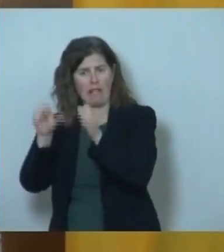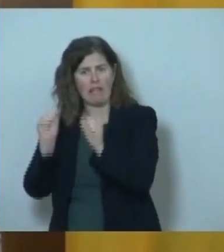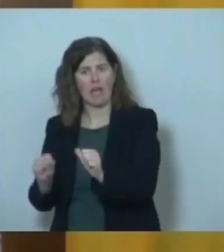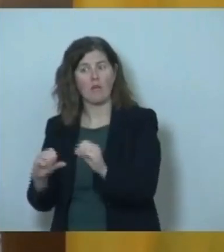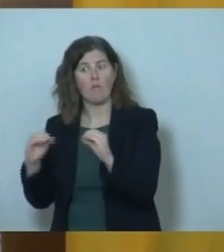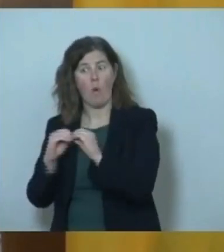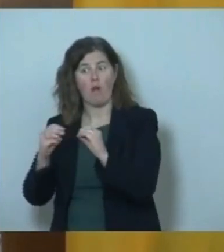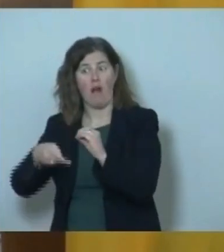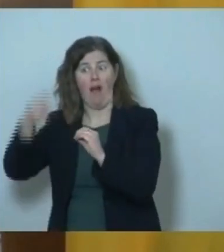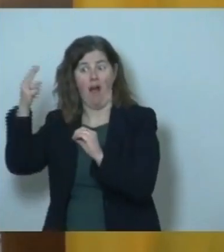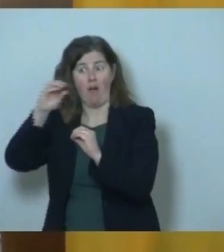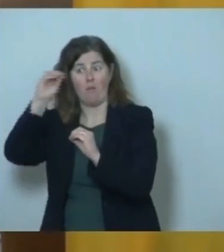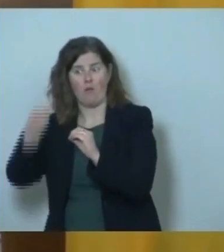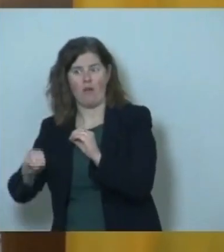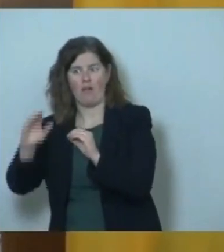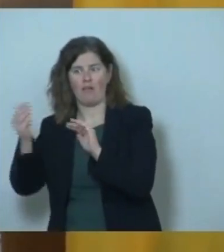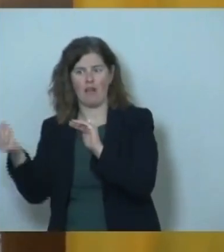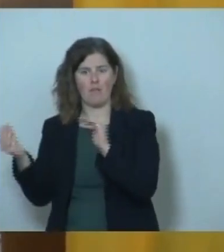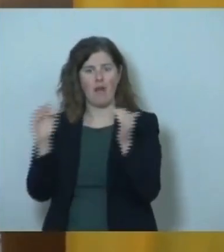rate than